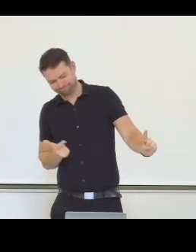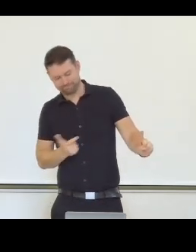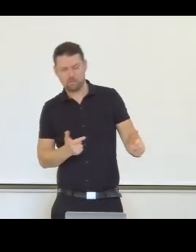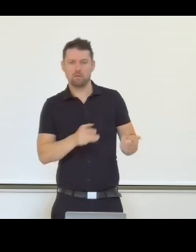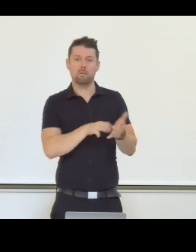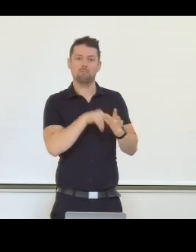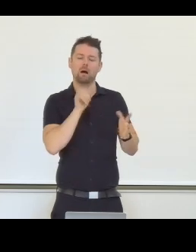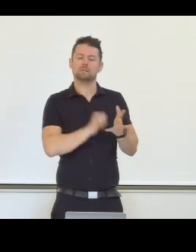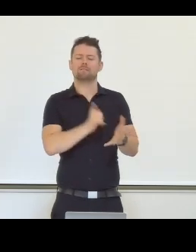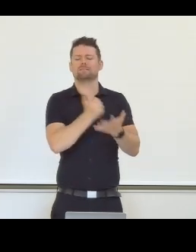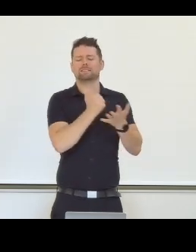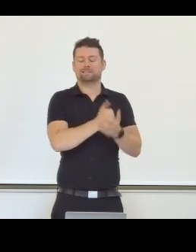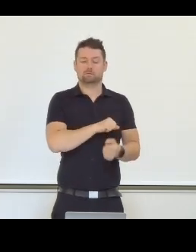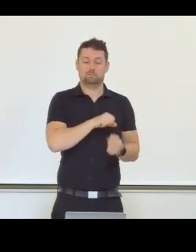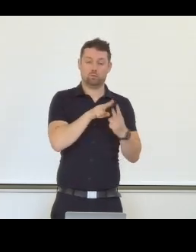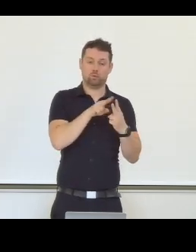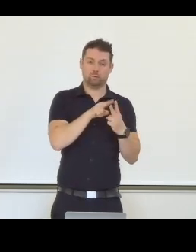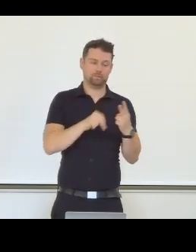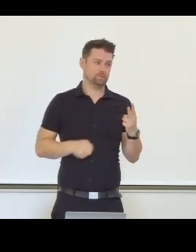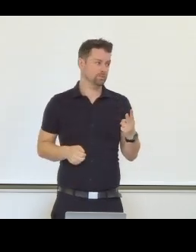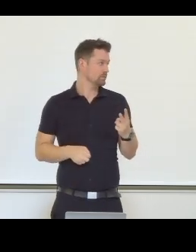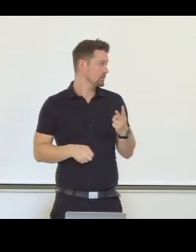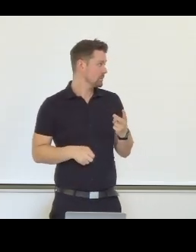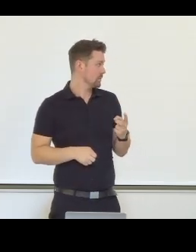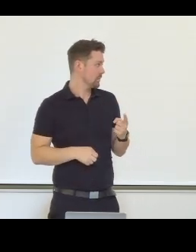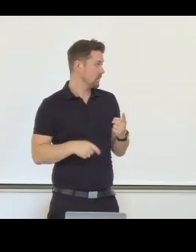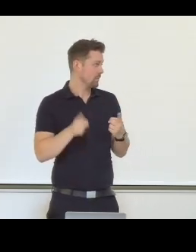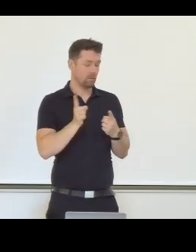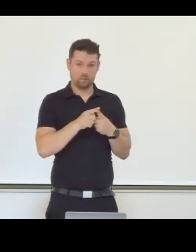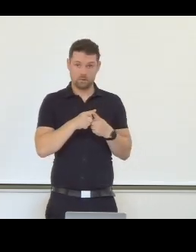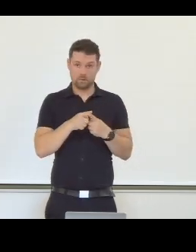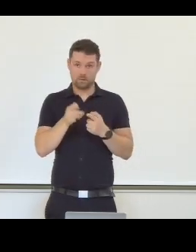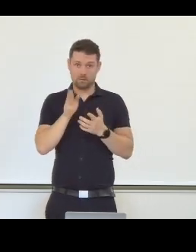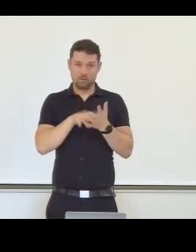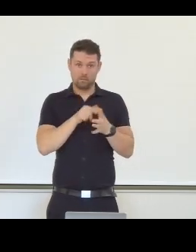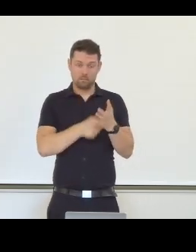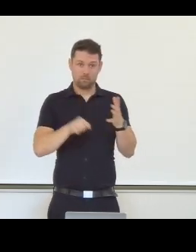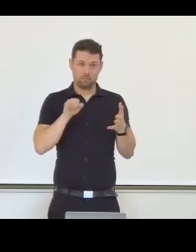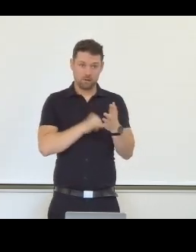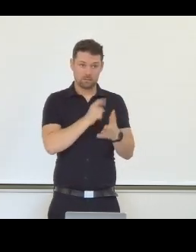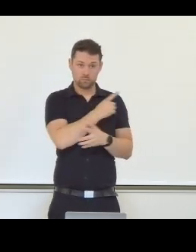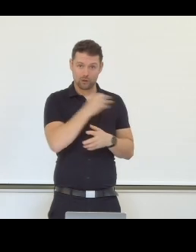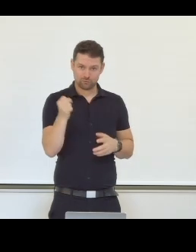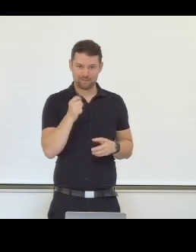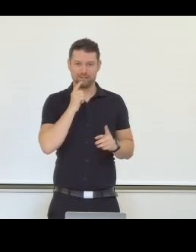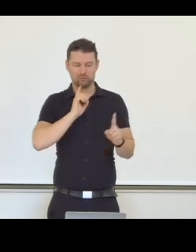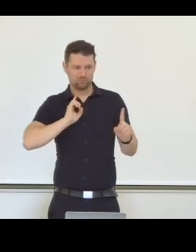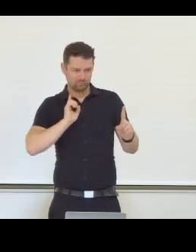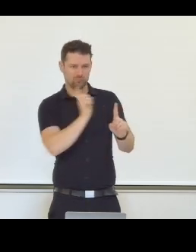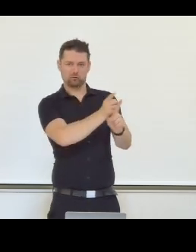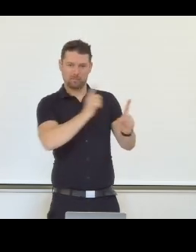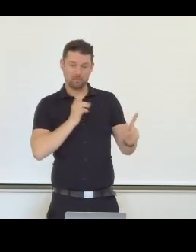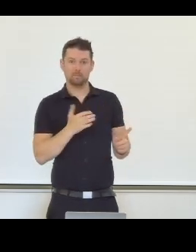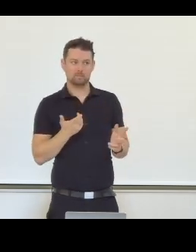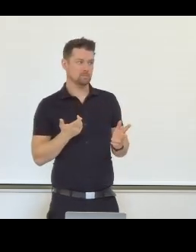two reasons. First one is a symbol. It's Mars500. That's a round trip to Mars. That's the whole purpose of this